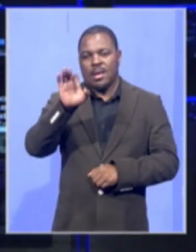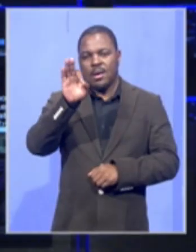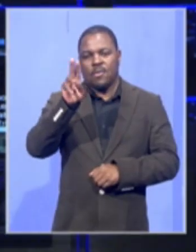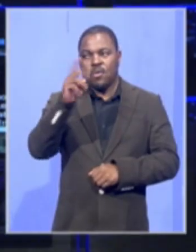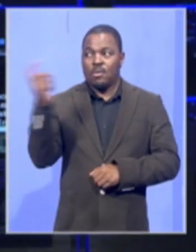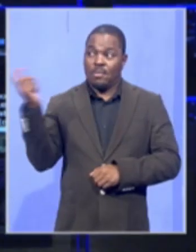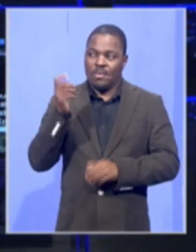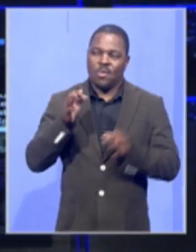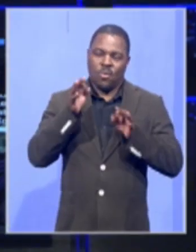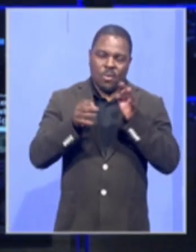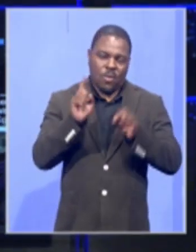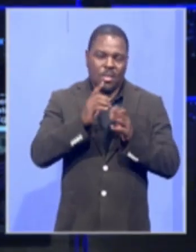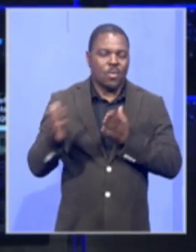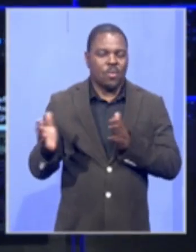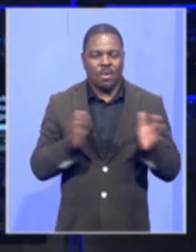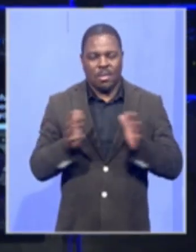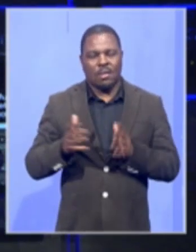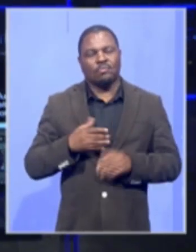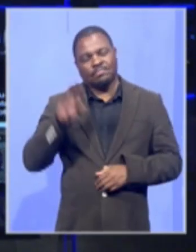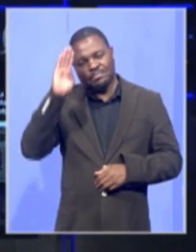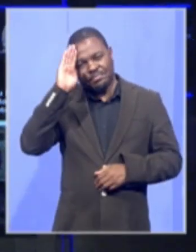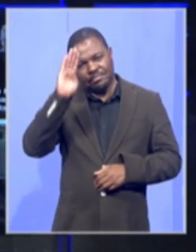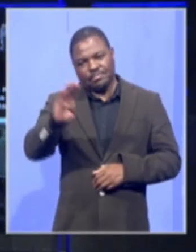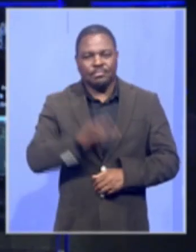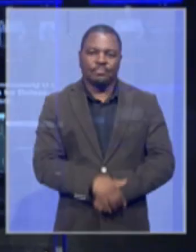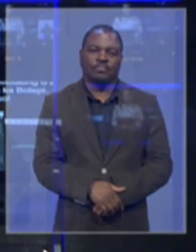ka Bolipi. Khotso.